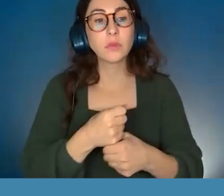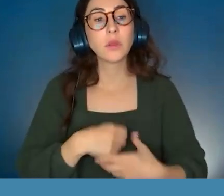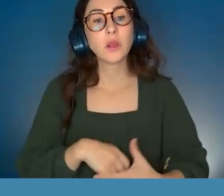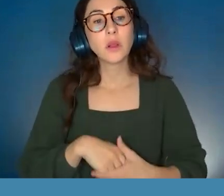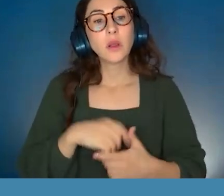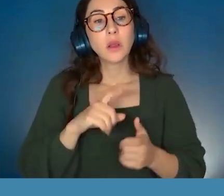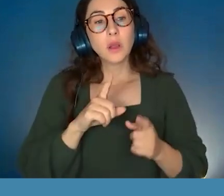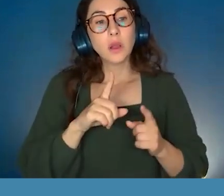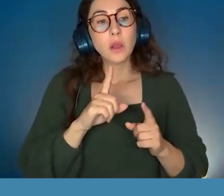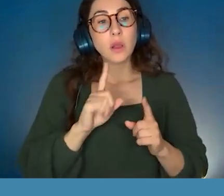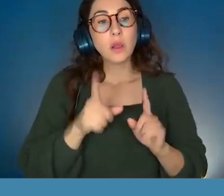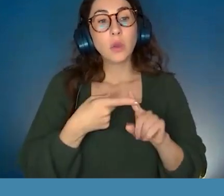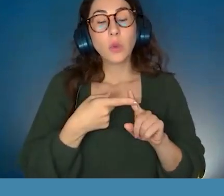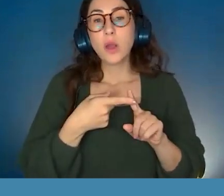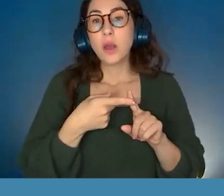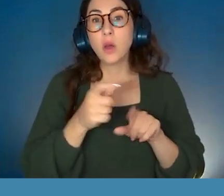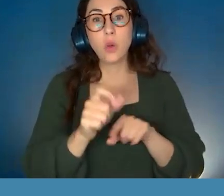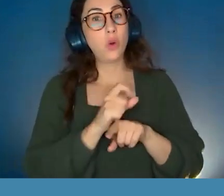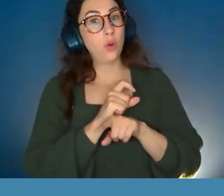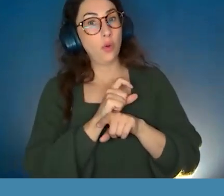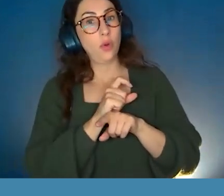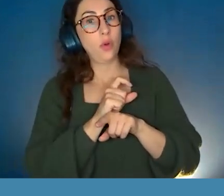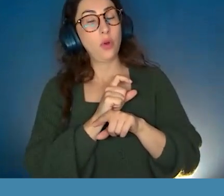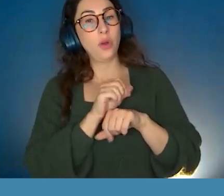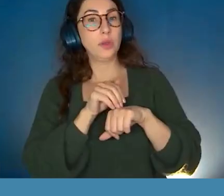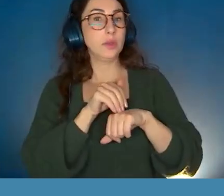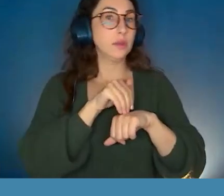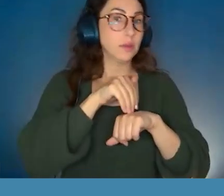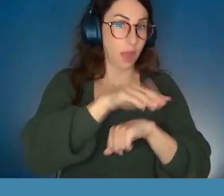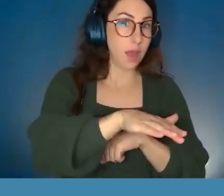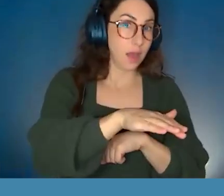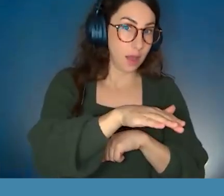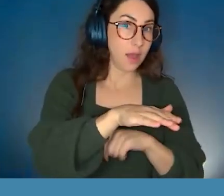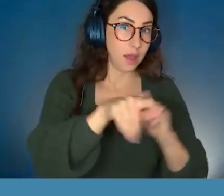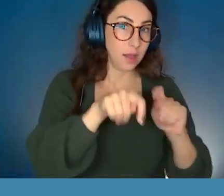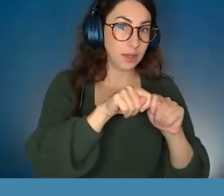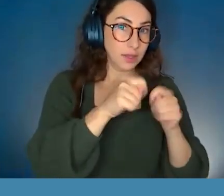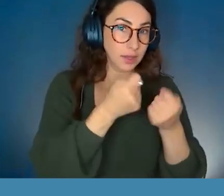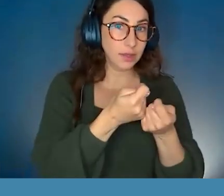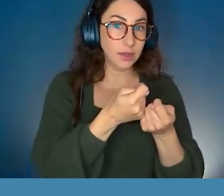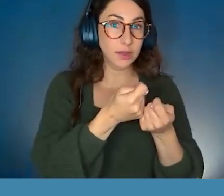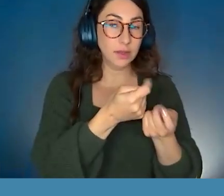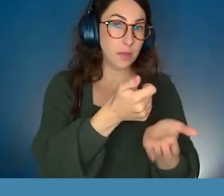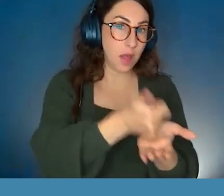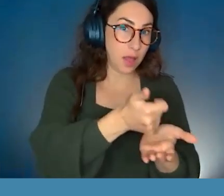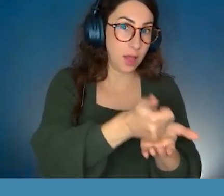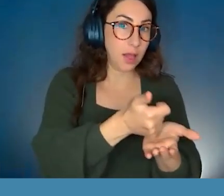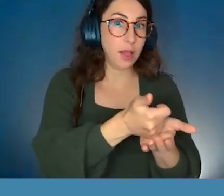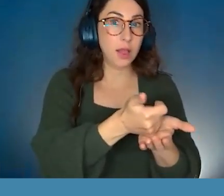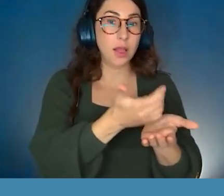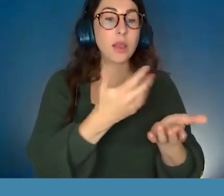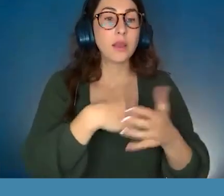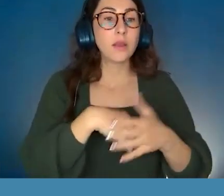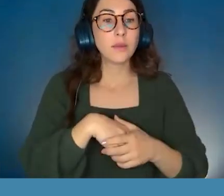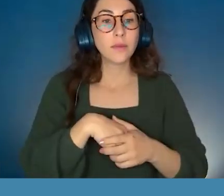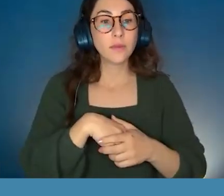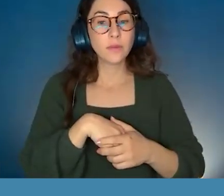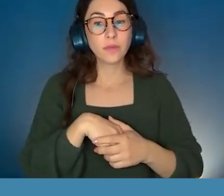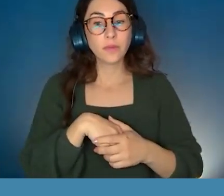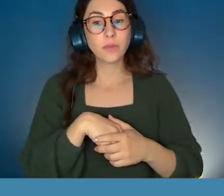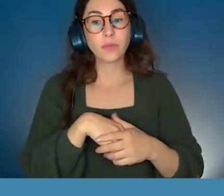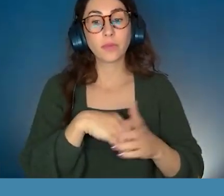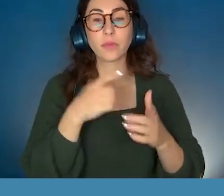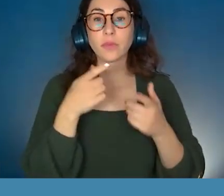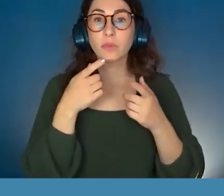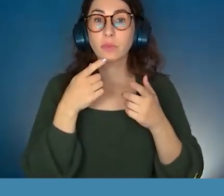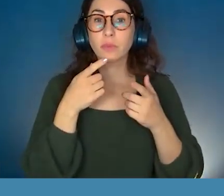response team receives a call, they'll dispatch their team for immediate assessment and intervention to the person in need. And during that